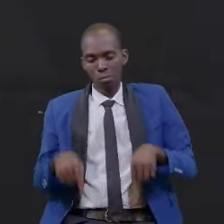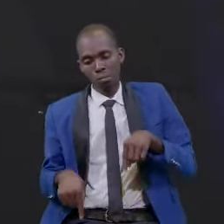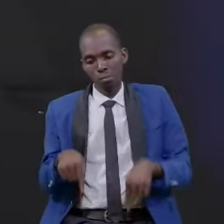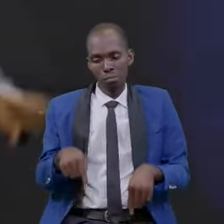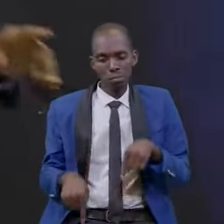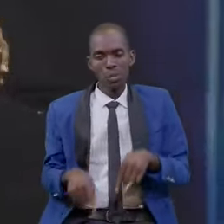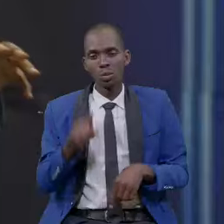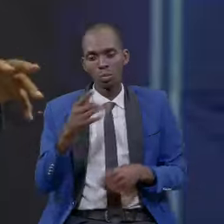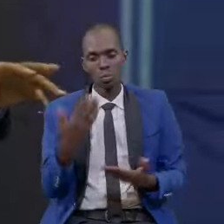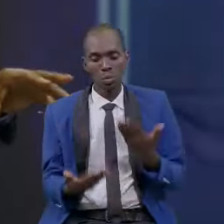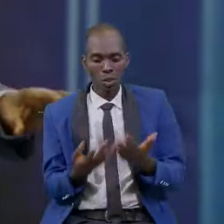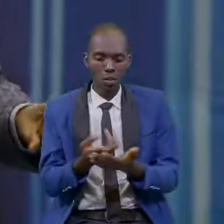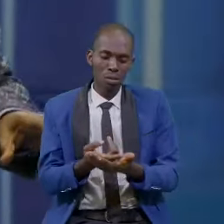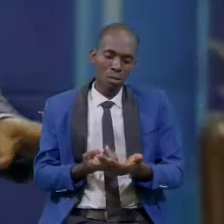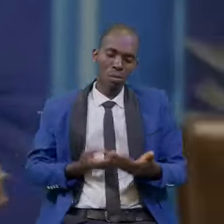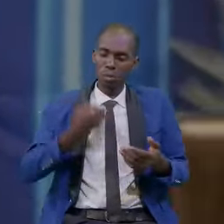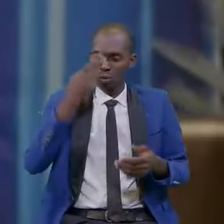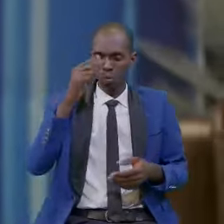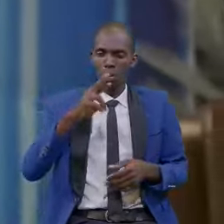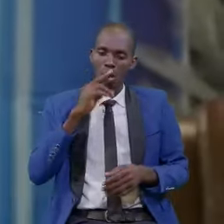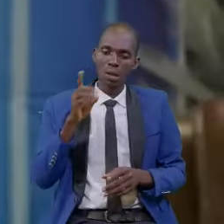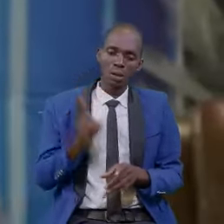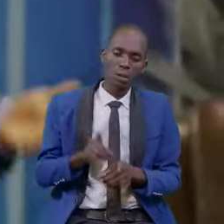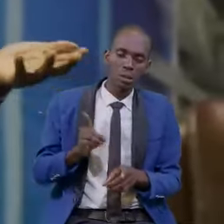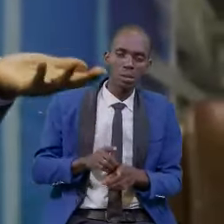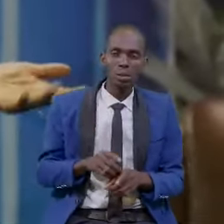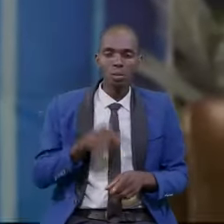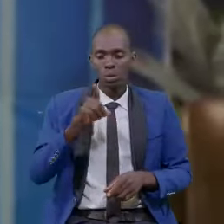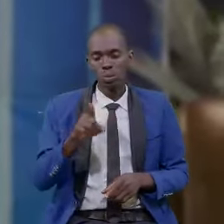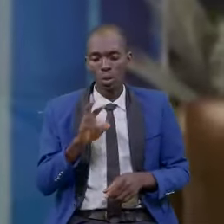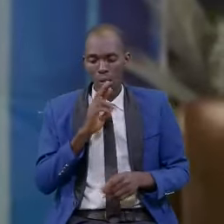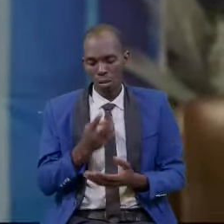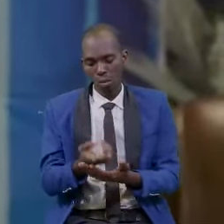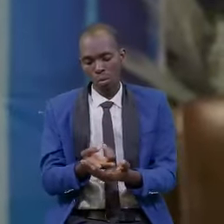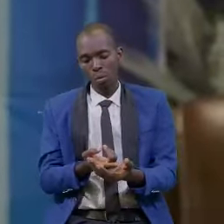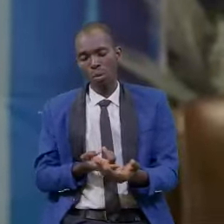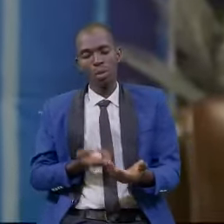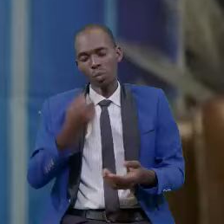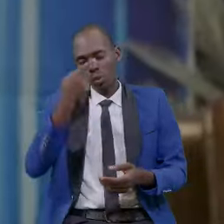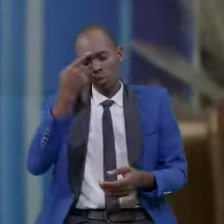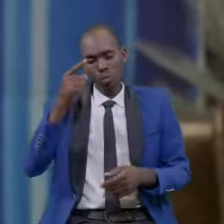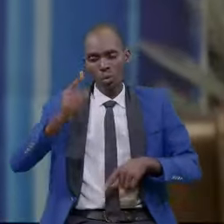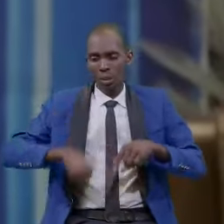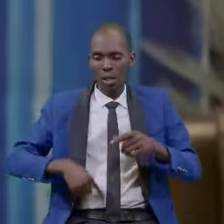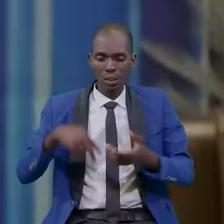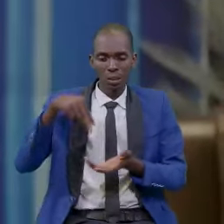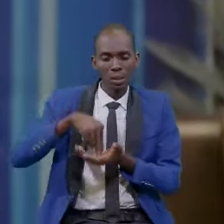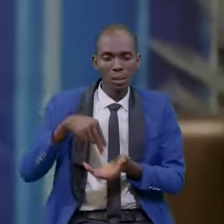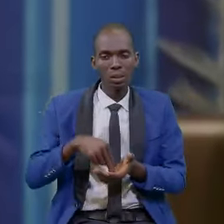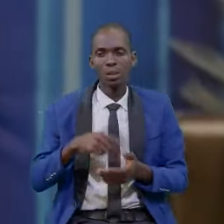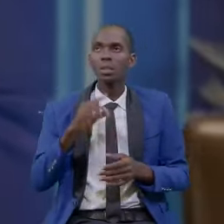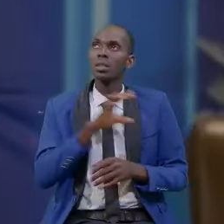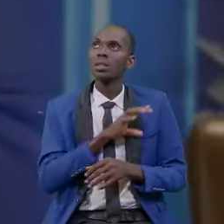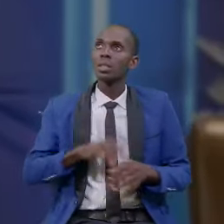impotent. You're lying down and you cannot get up. It's by your side there tonight. And he says unto